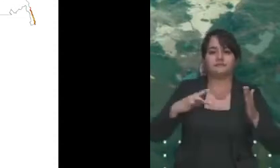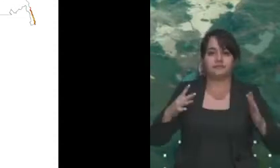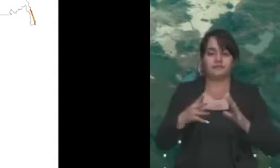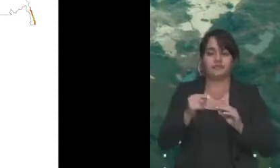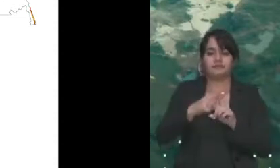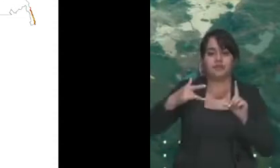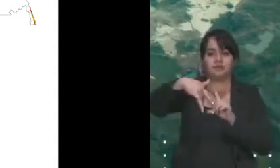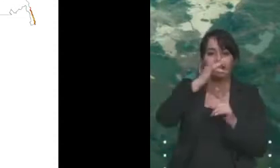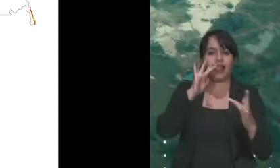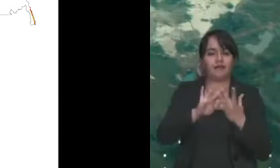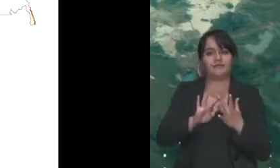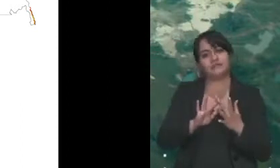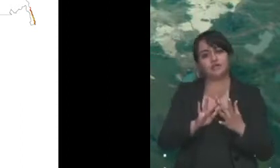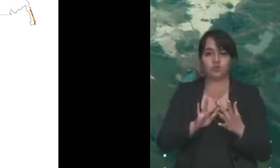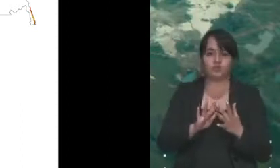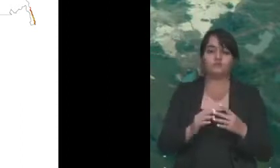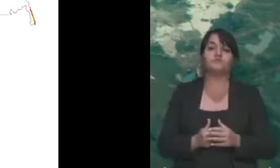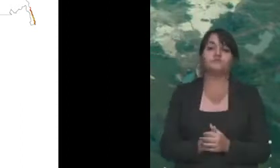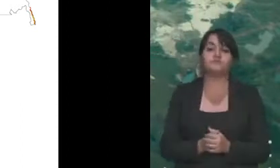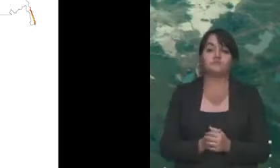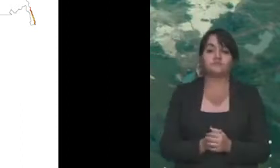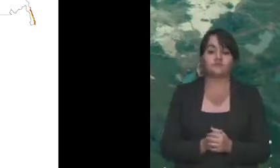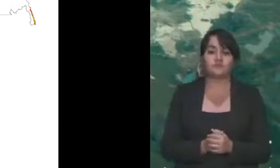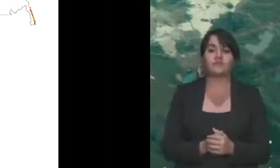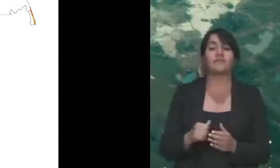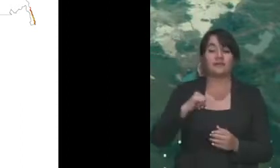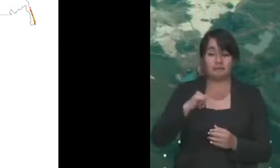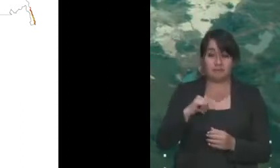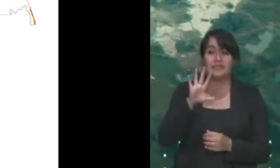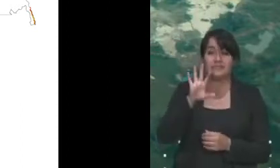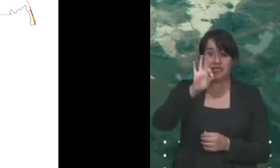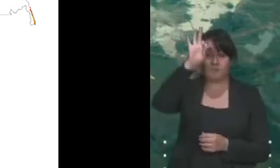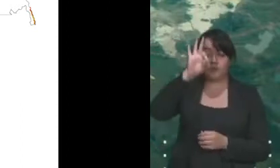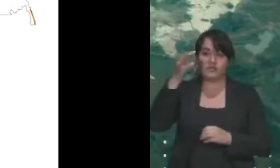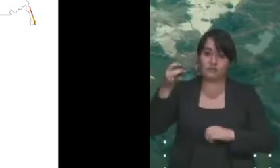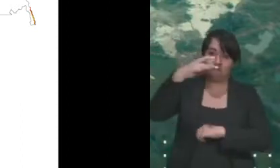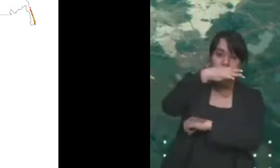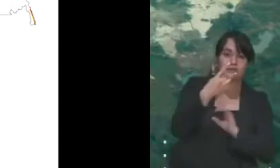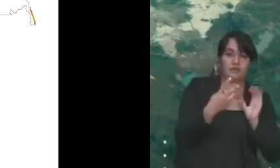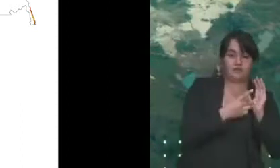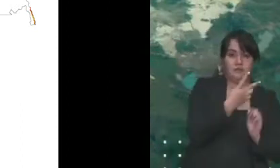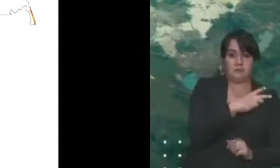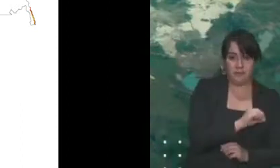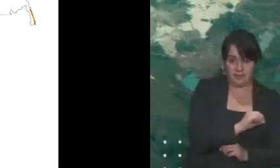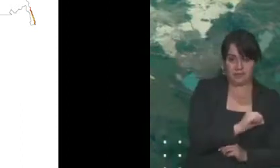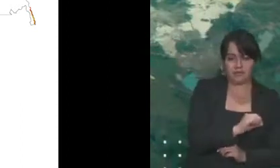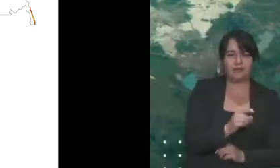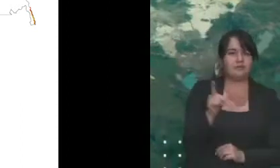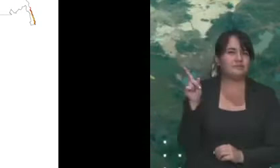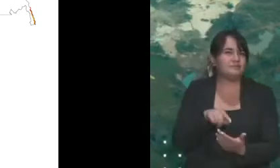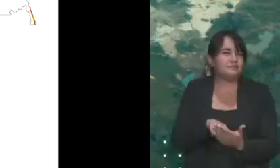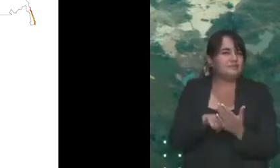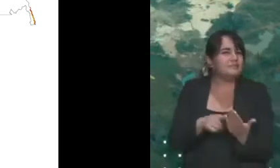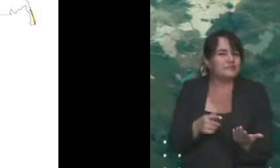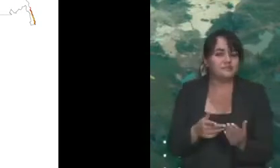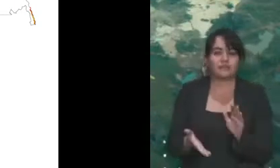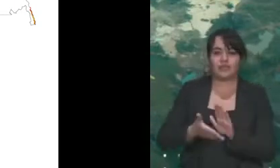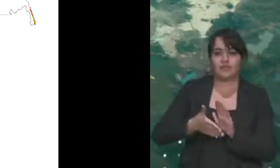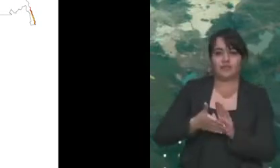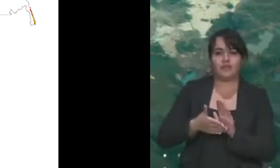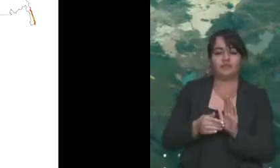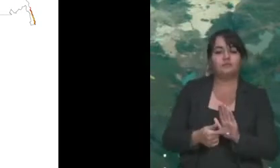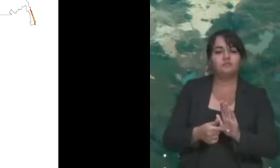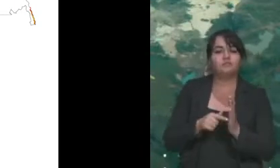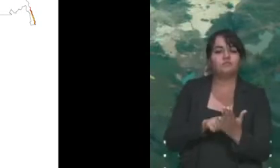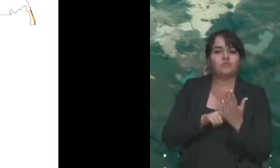environmental commitments, that is 20% for the evidence of the years, 5 points above 2020. And this refers to